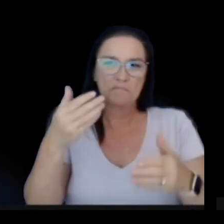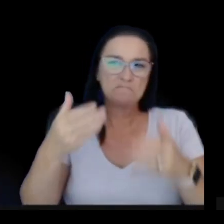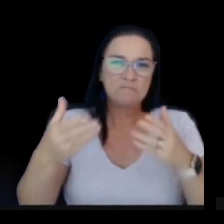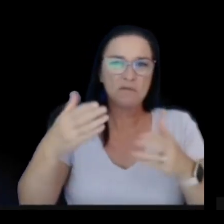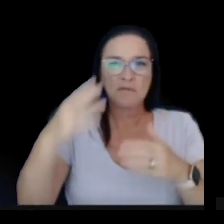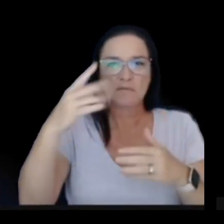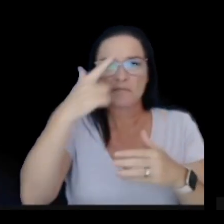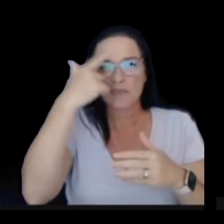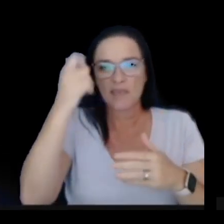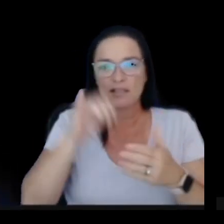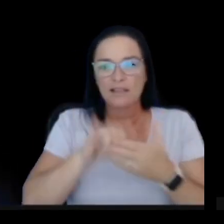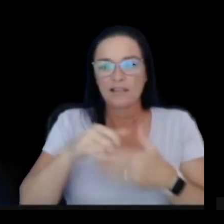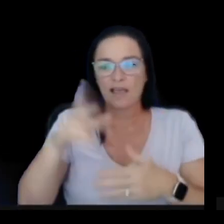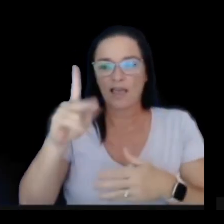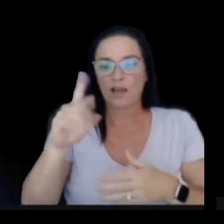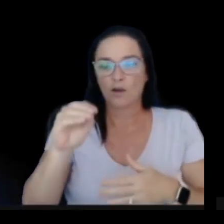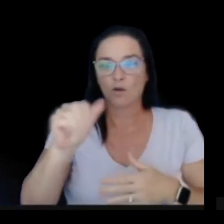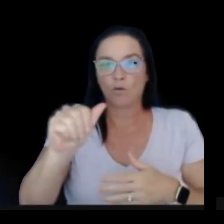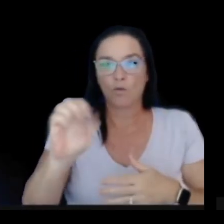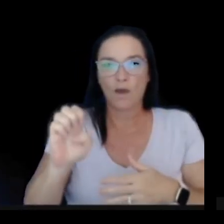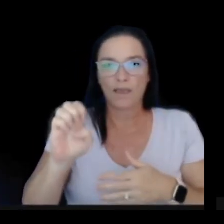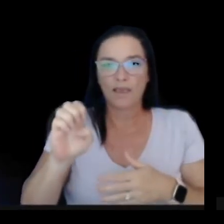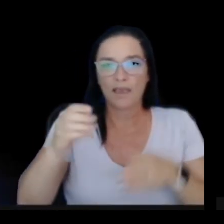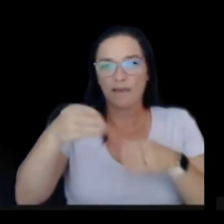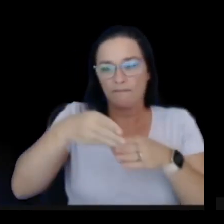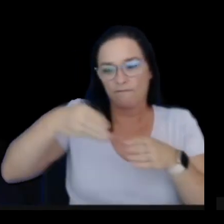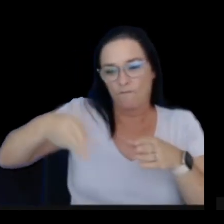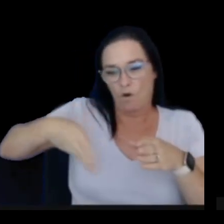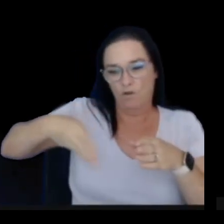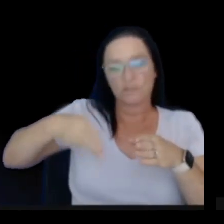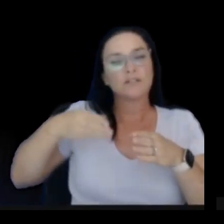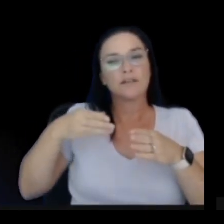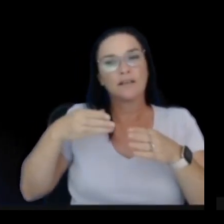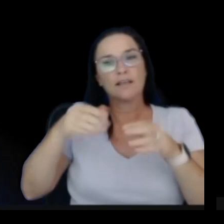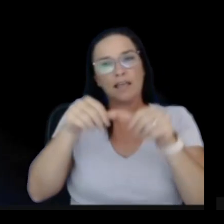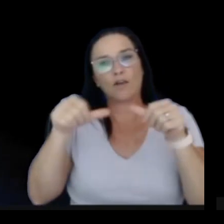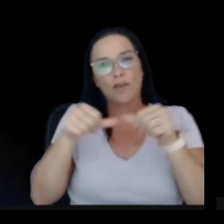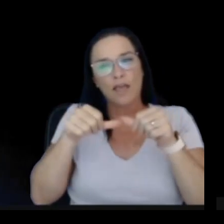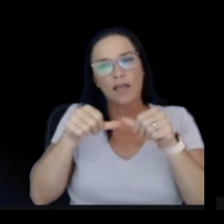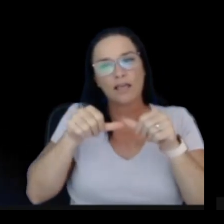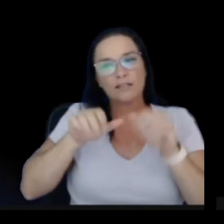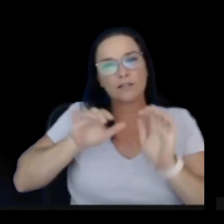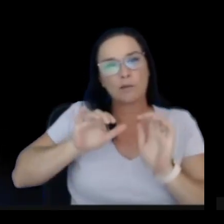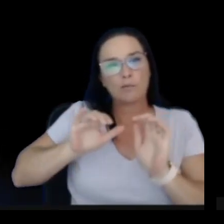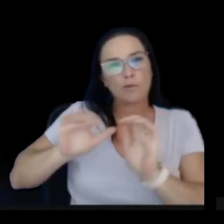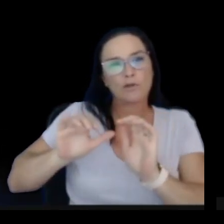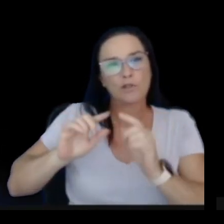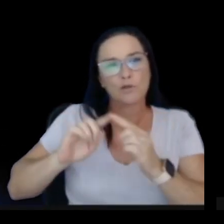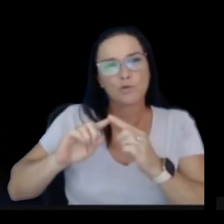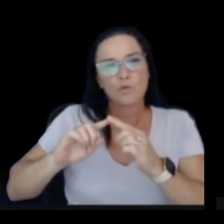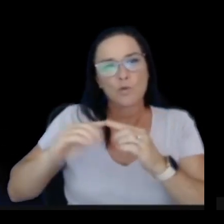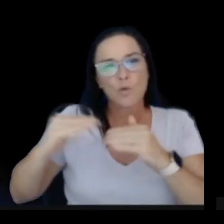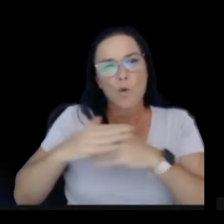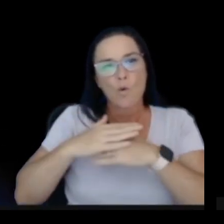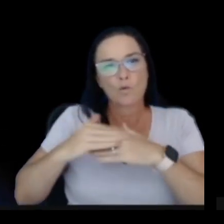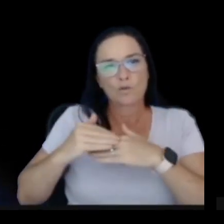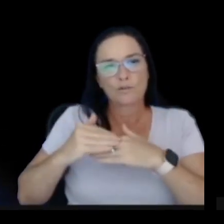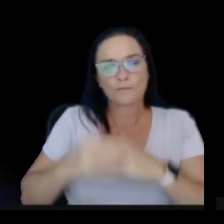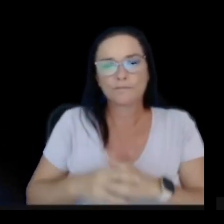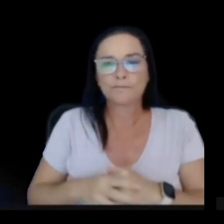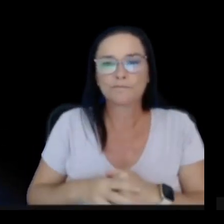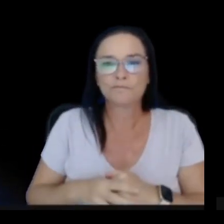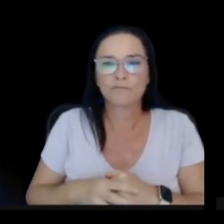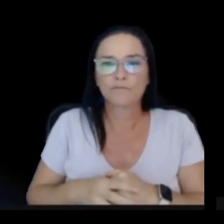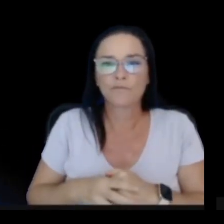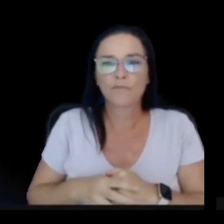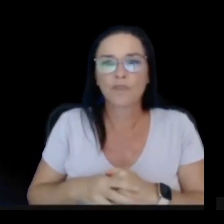Kauai fault zone area is still adjusting and moving seaward in response to that gathering magma. So most of the